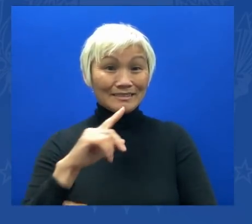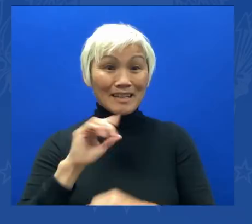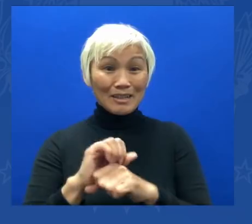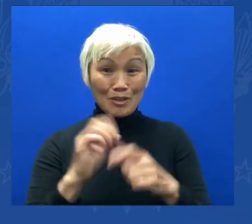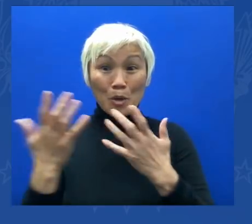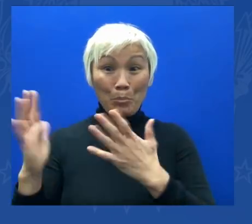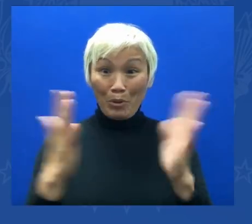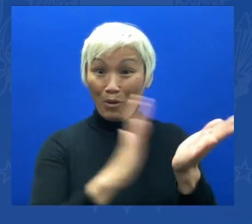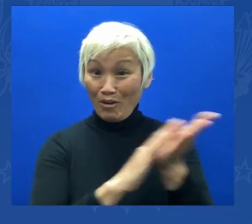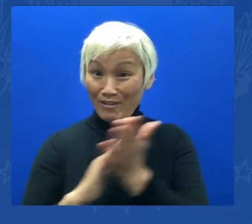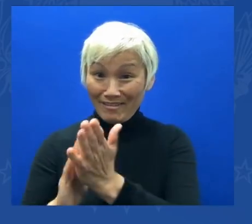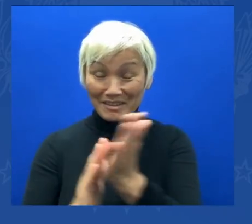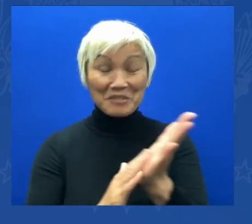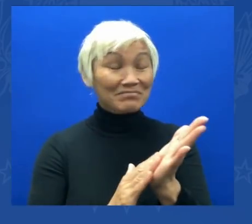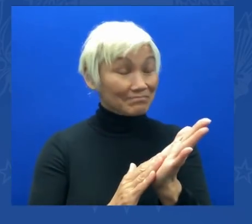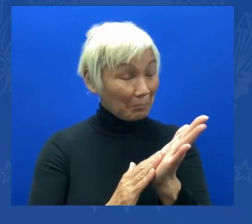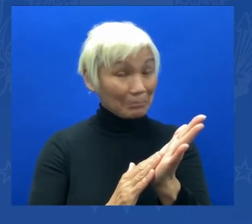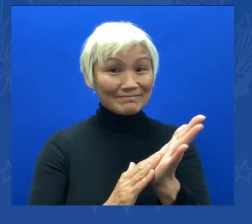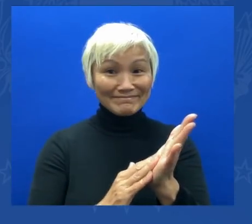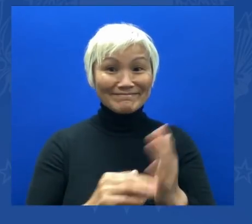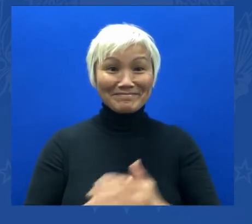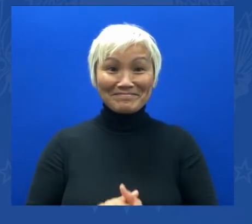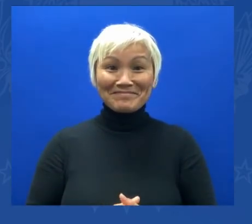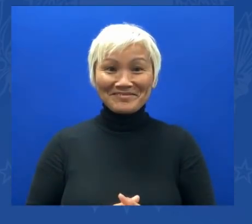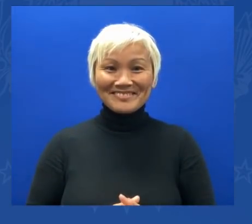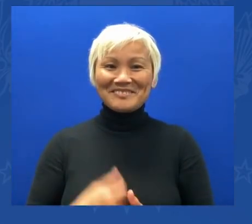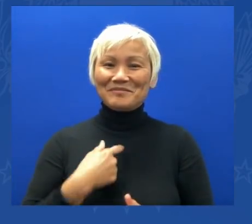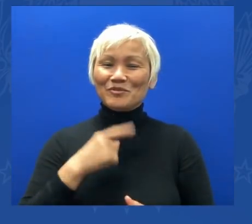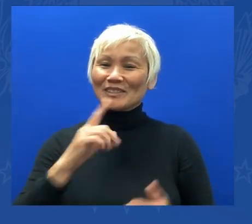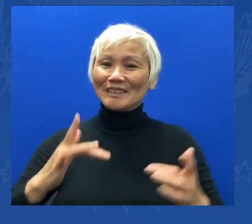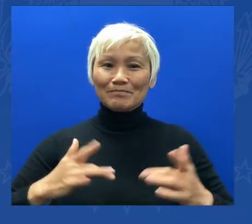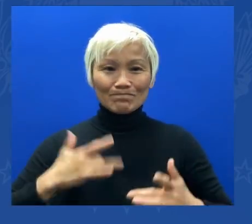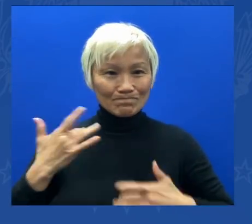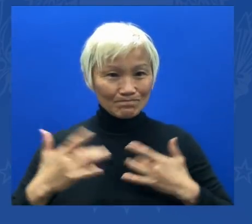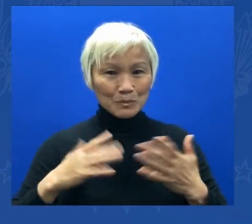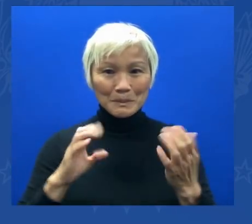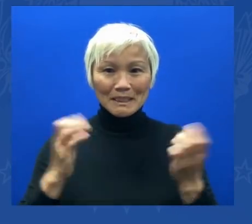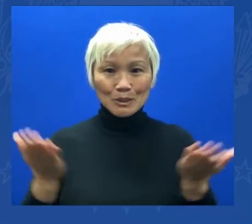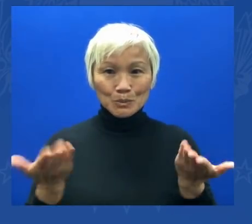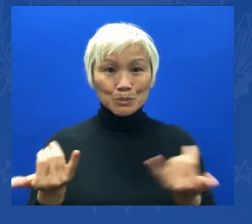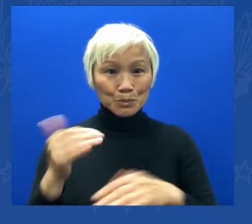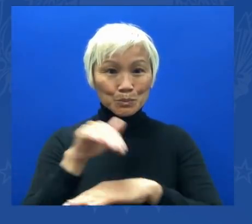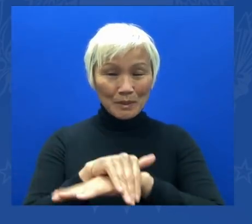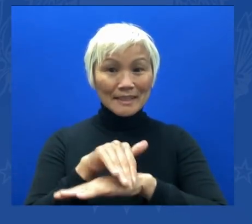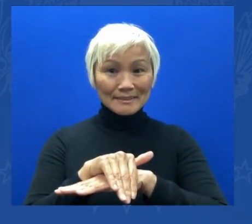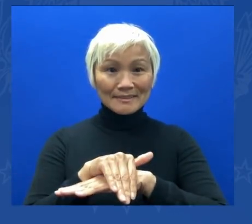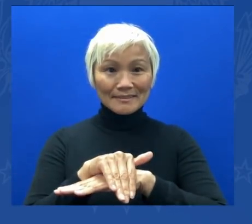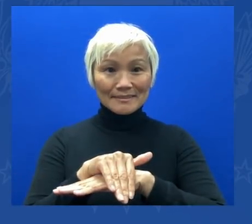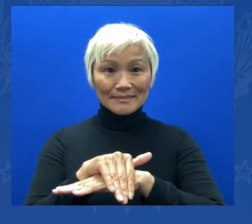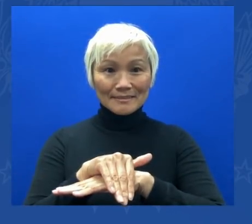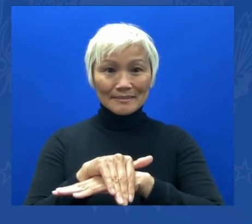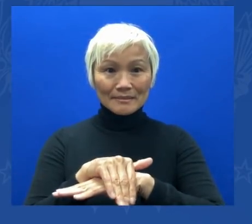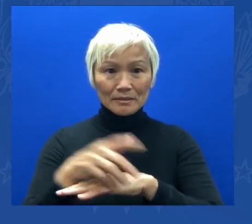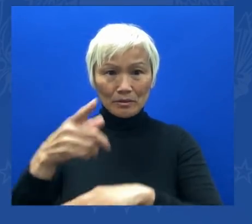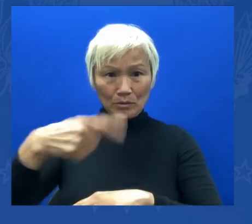I'm really excited to be here tonight with the only group of Americans with a lower approval rating than I have.